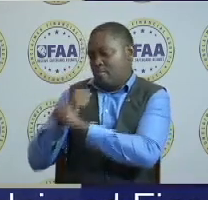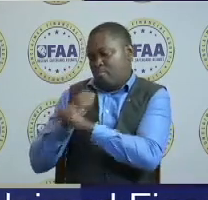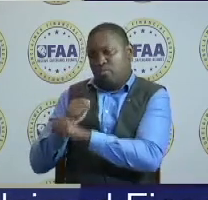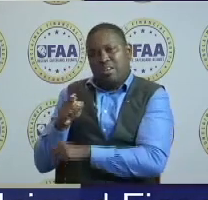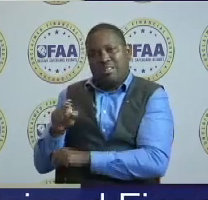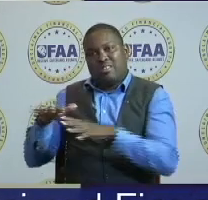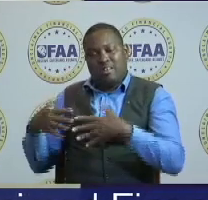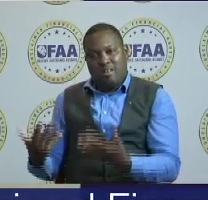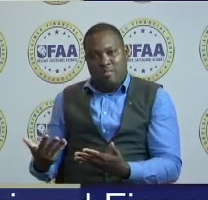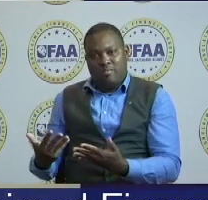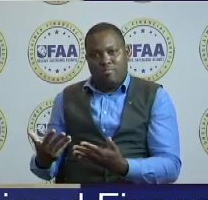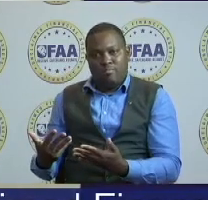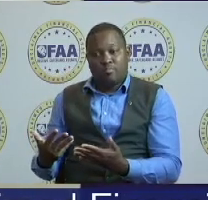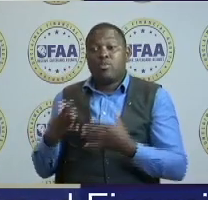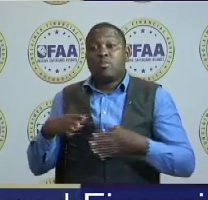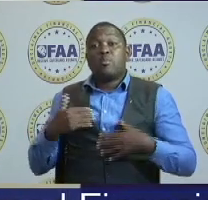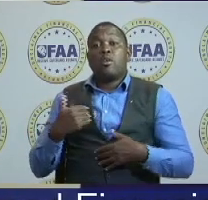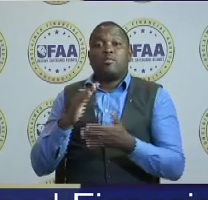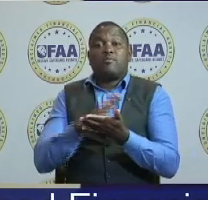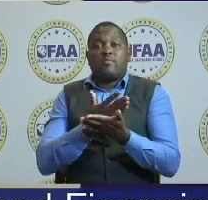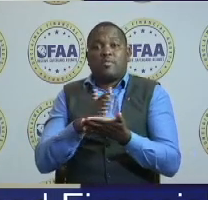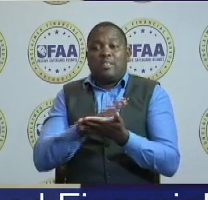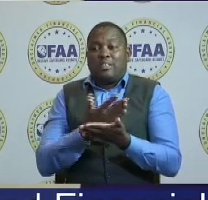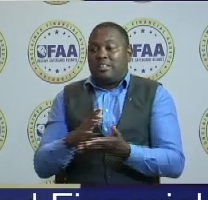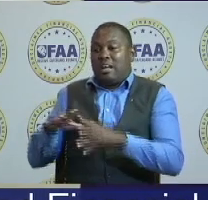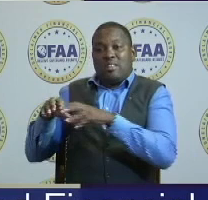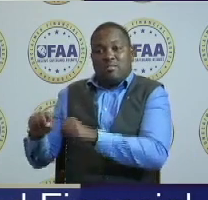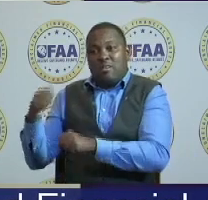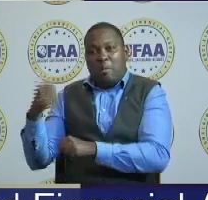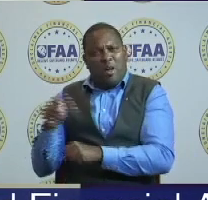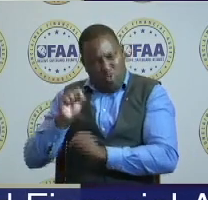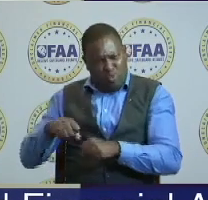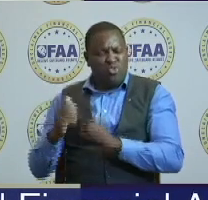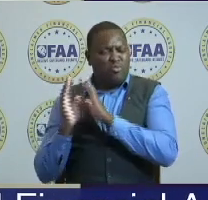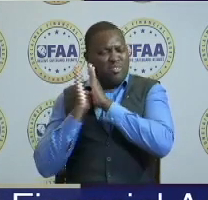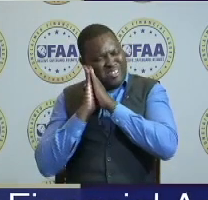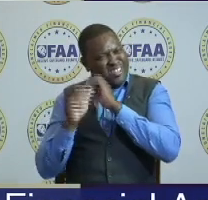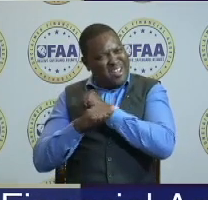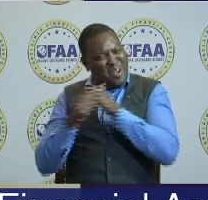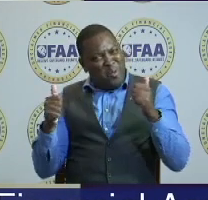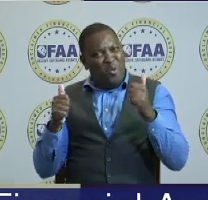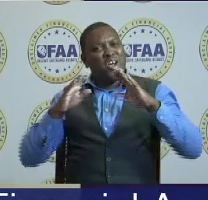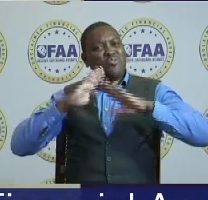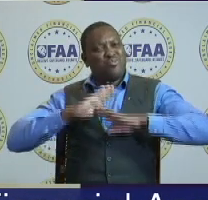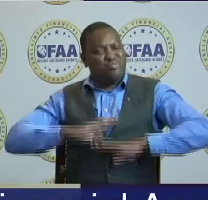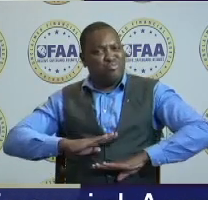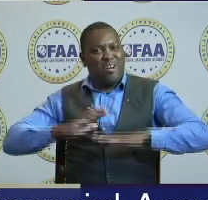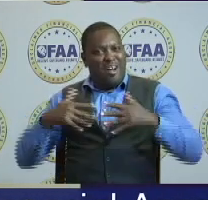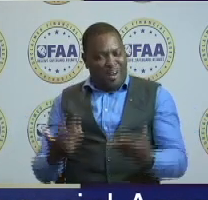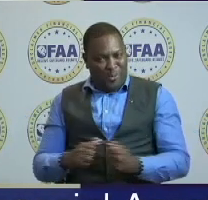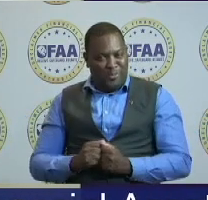listed shares that are unclaimed would sleep well at night. Yes, they can be assured